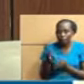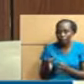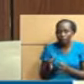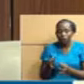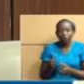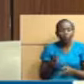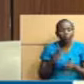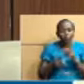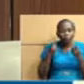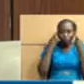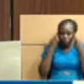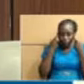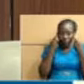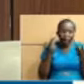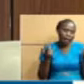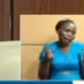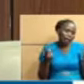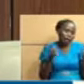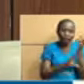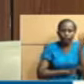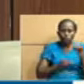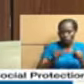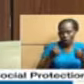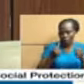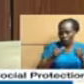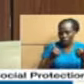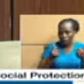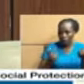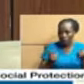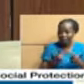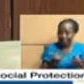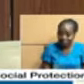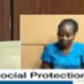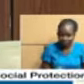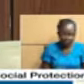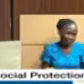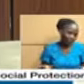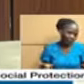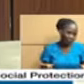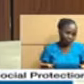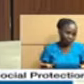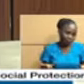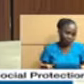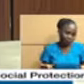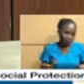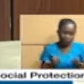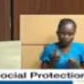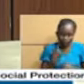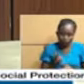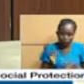stable are now facing the reality that actually that was not truth. And therefore the simplistic